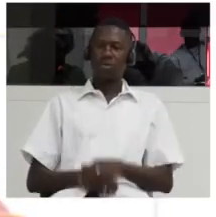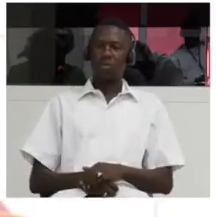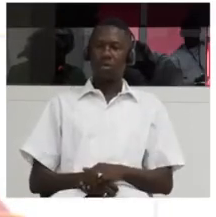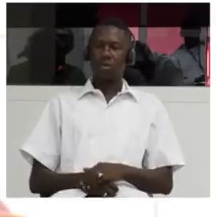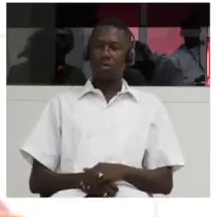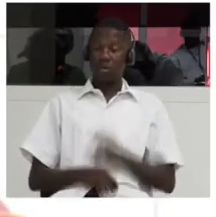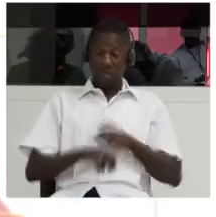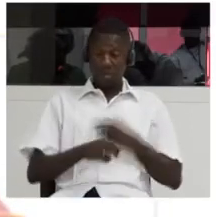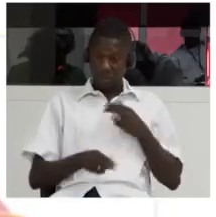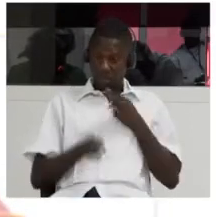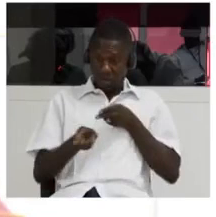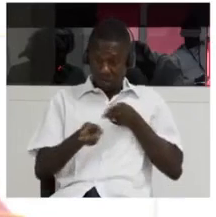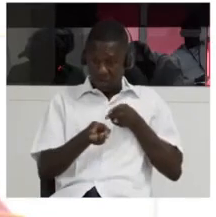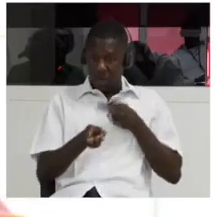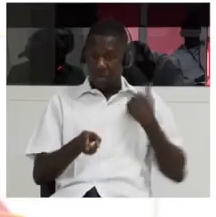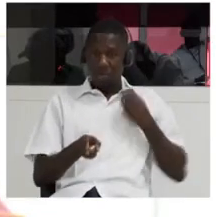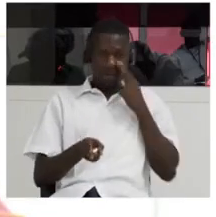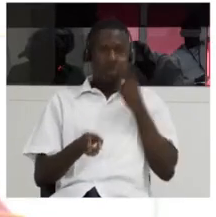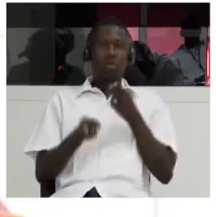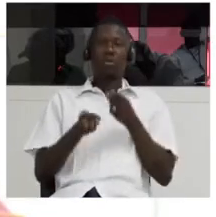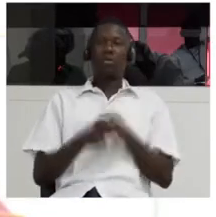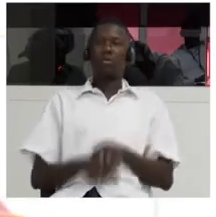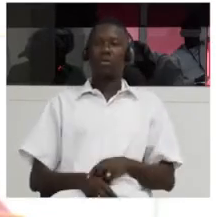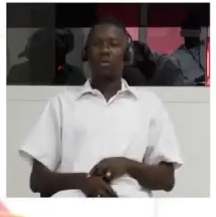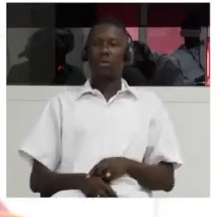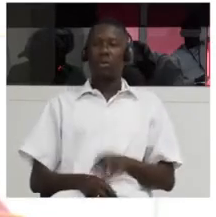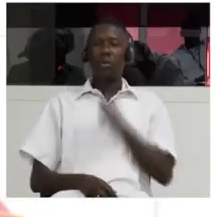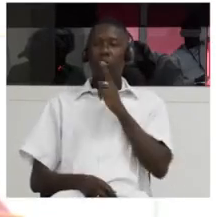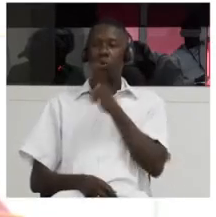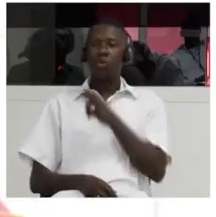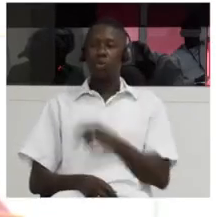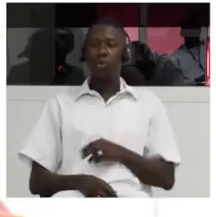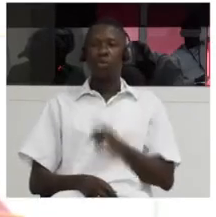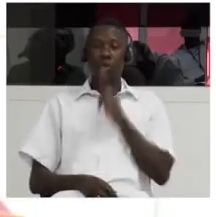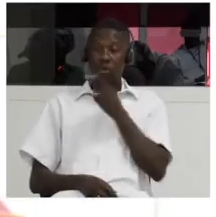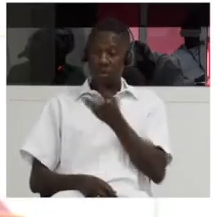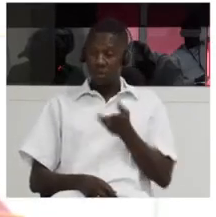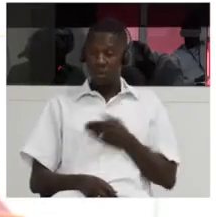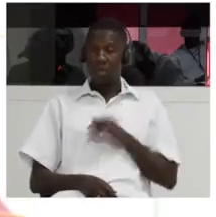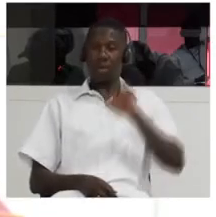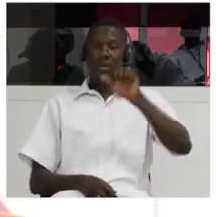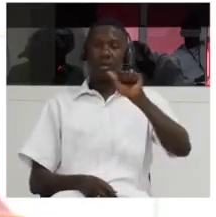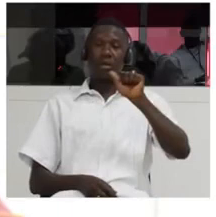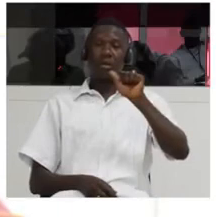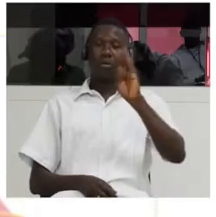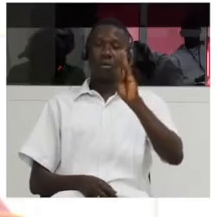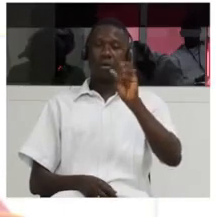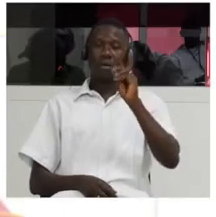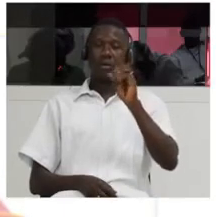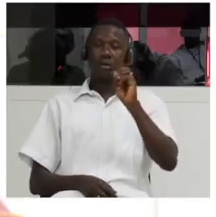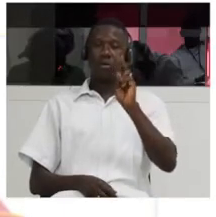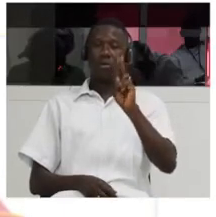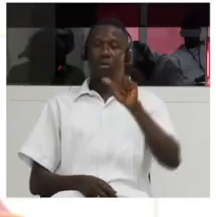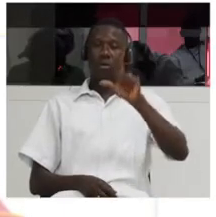And who was this person? This was AJ Dabo, Abdullah J. Dabo. I regret that up to today, because